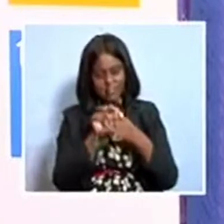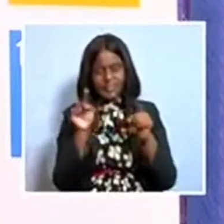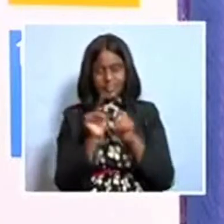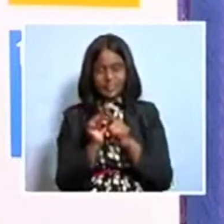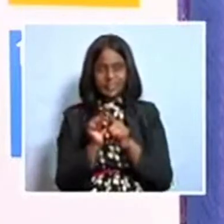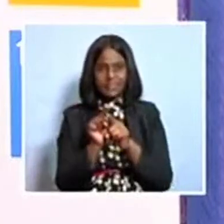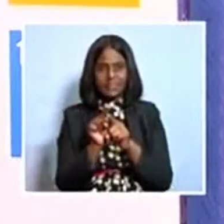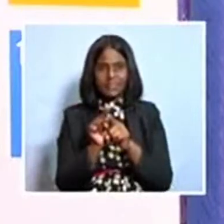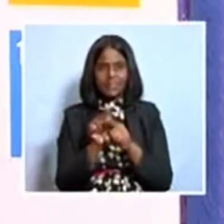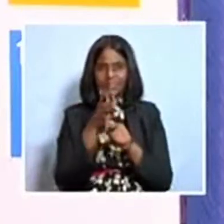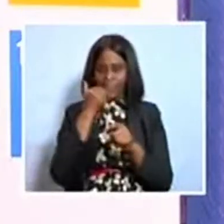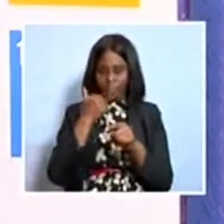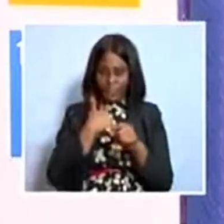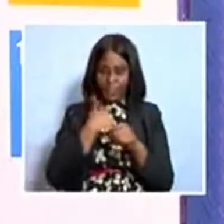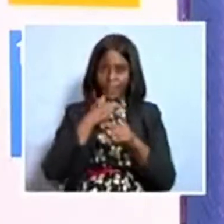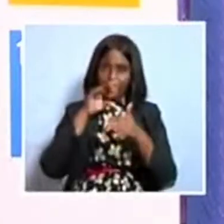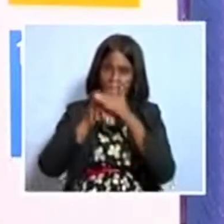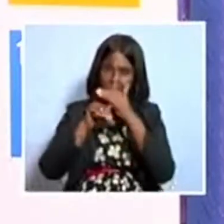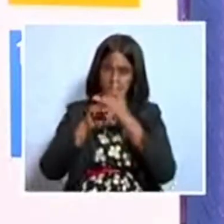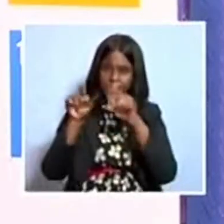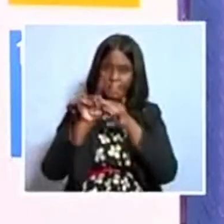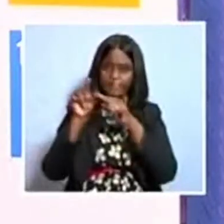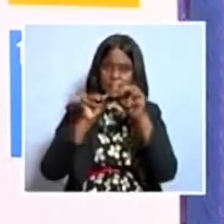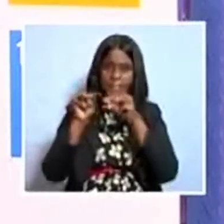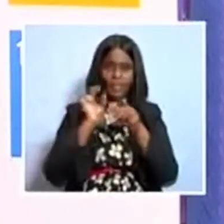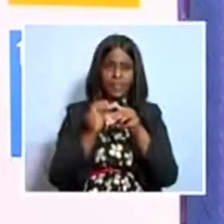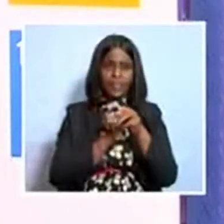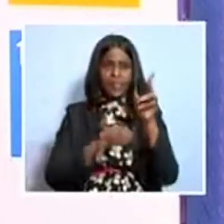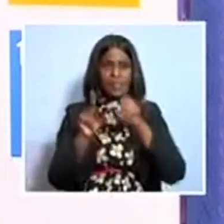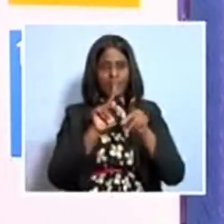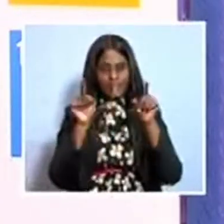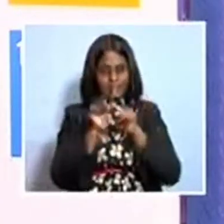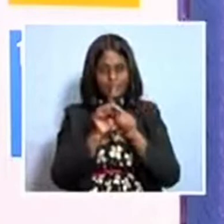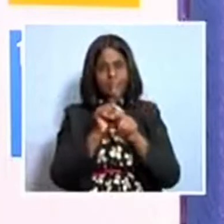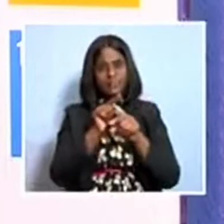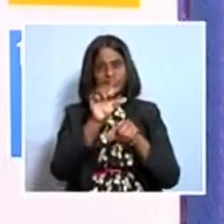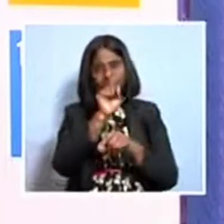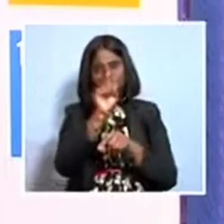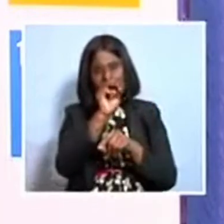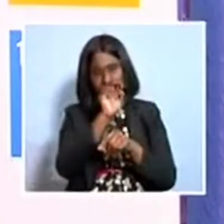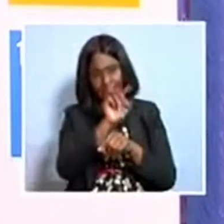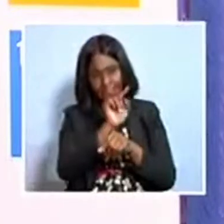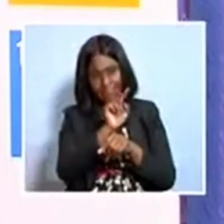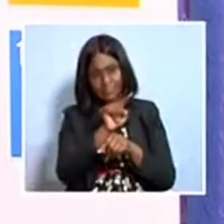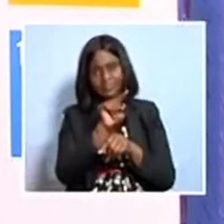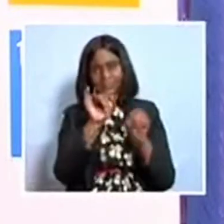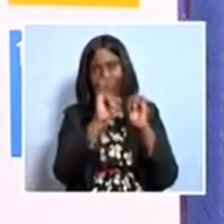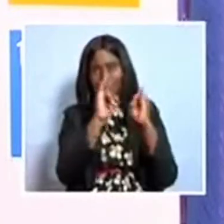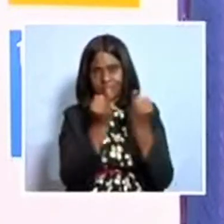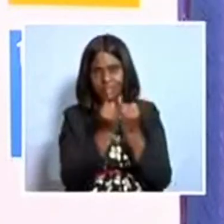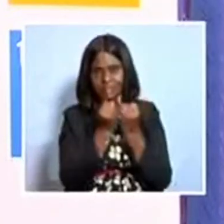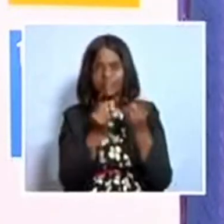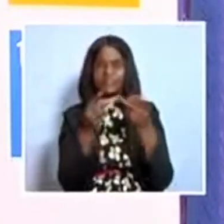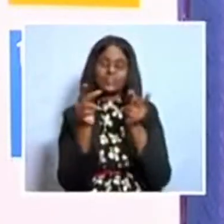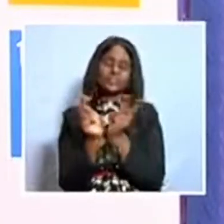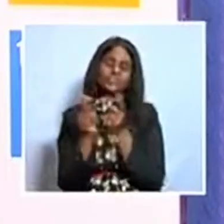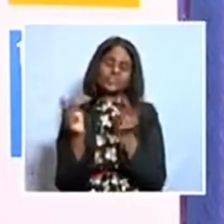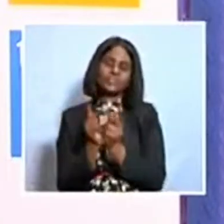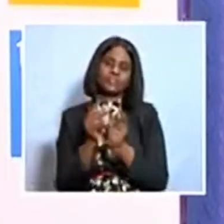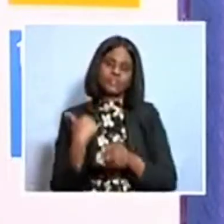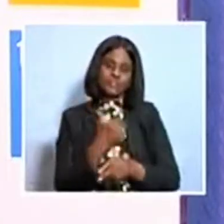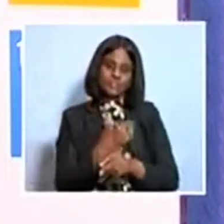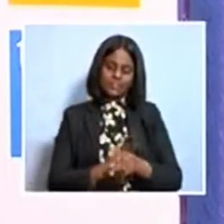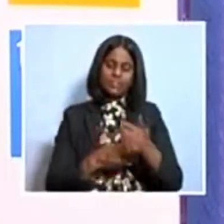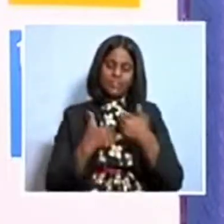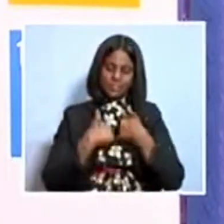that they should be accessible and affordable for our people, for our SMEs to enter into those industrial hubs. So China has